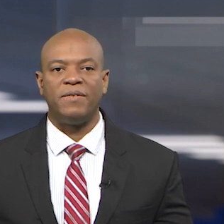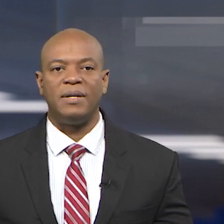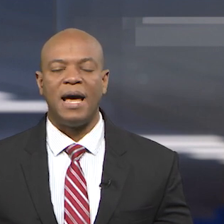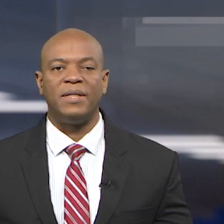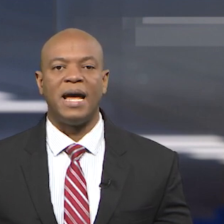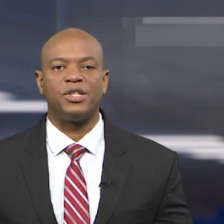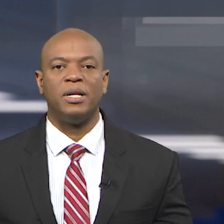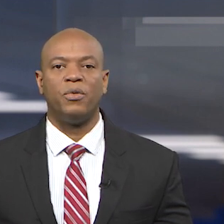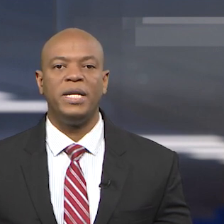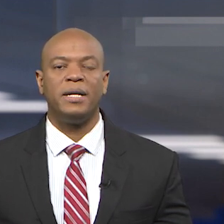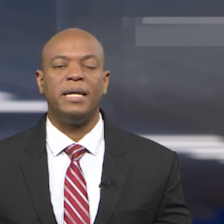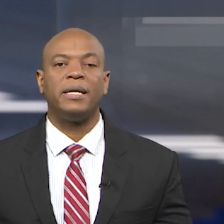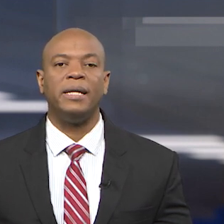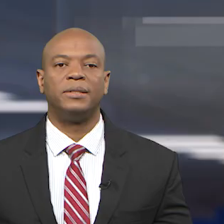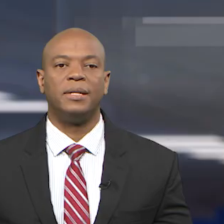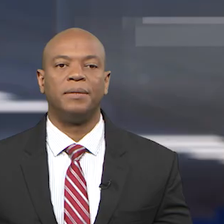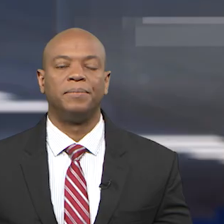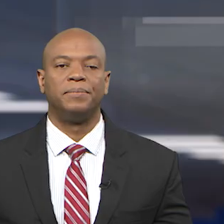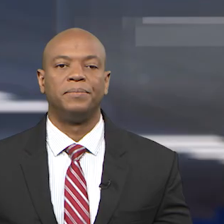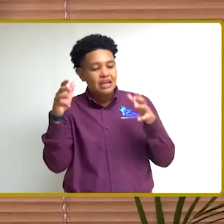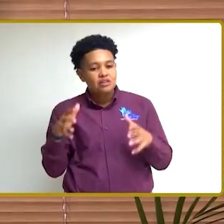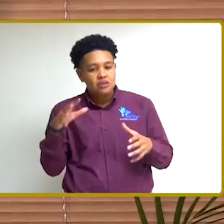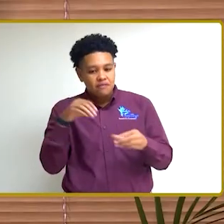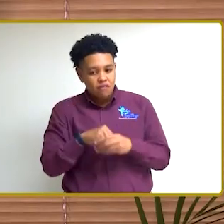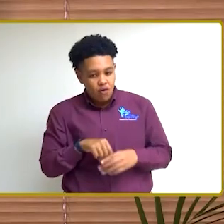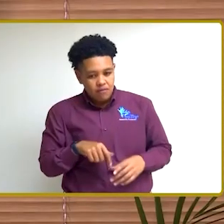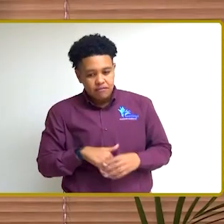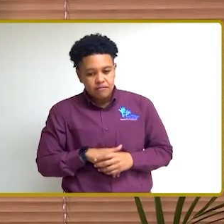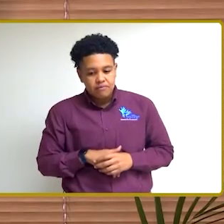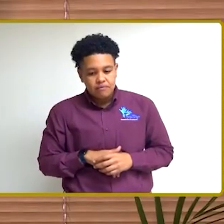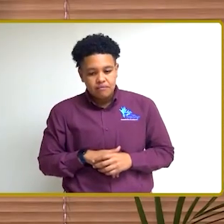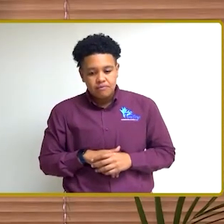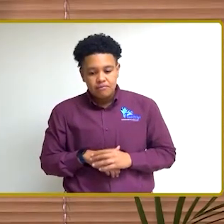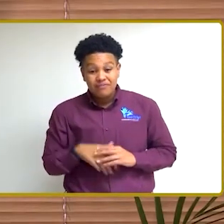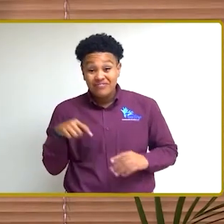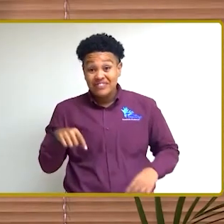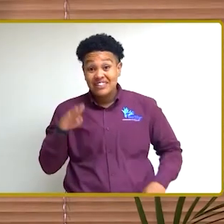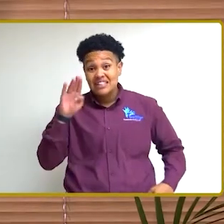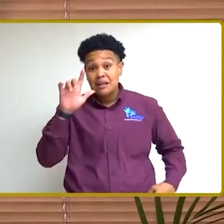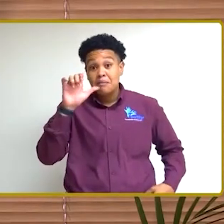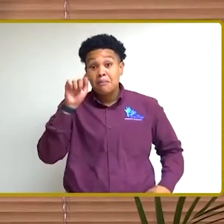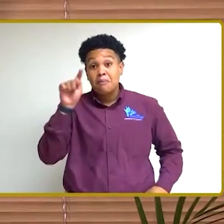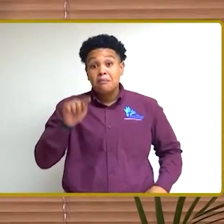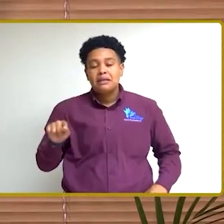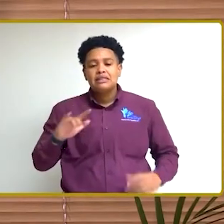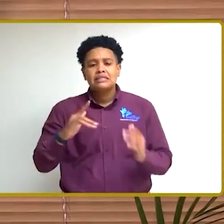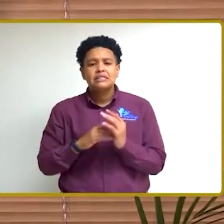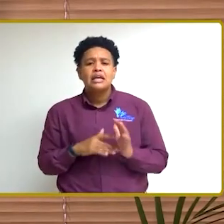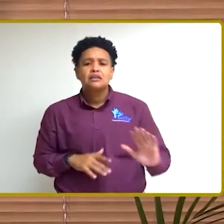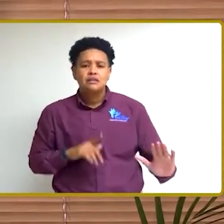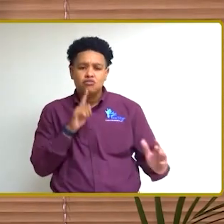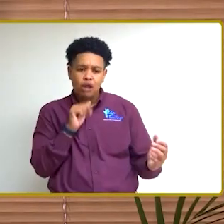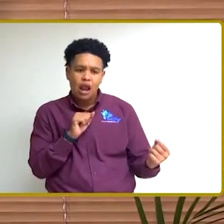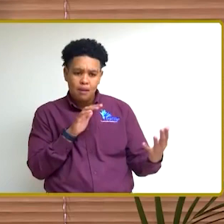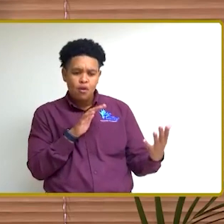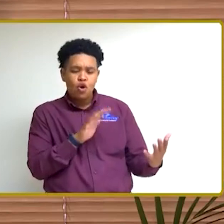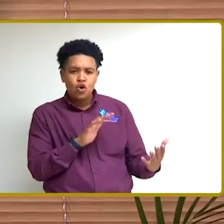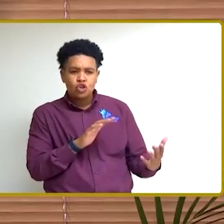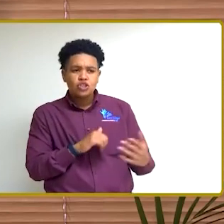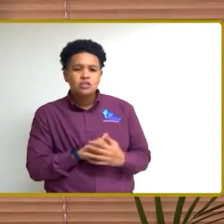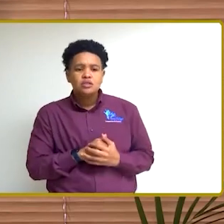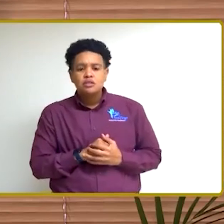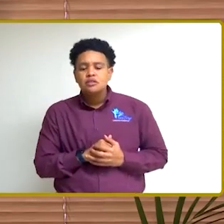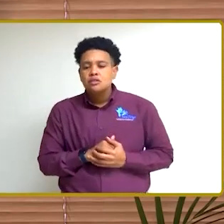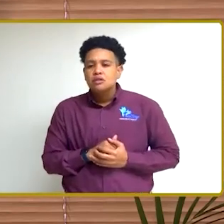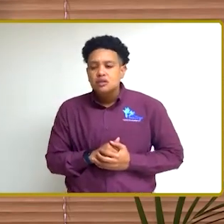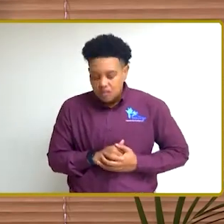27, at the National Arena in Kingston. This is the Blitz Center approach where